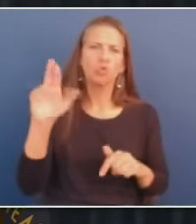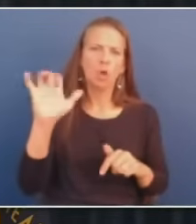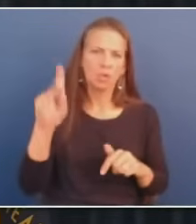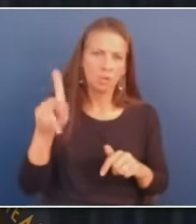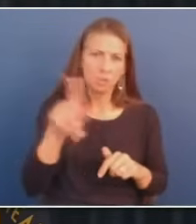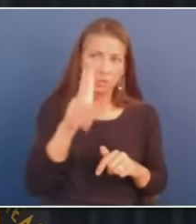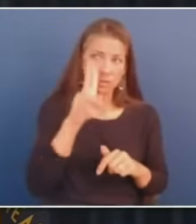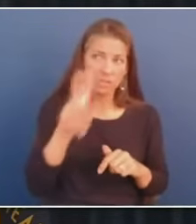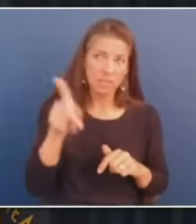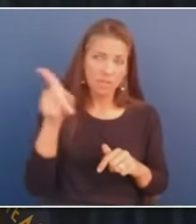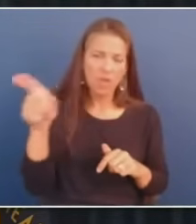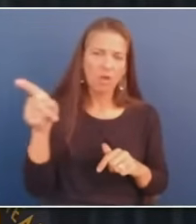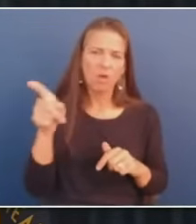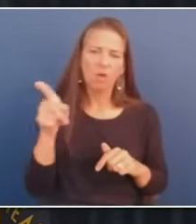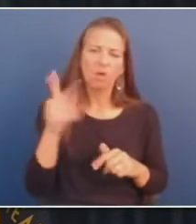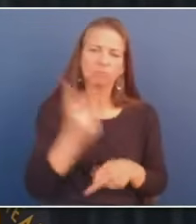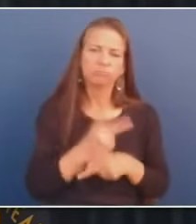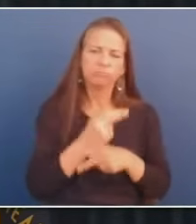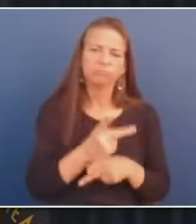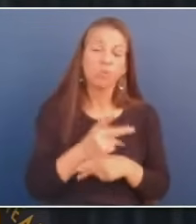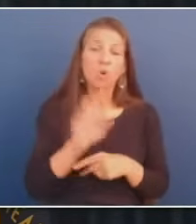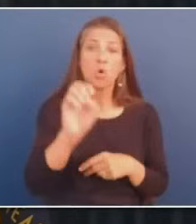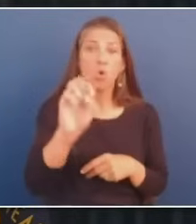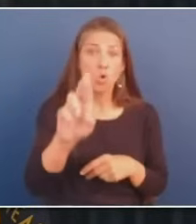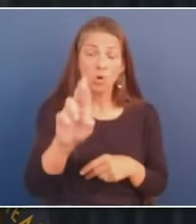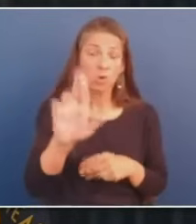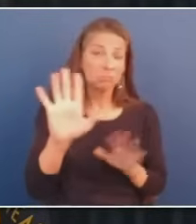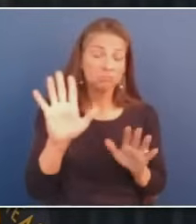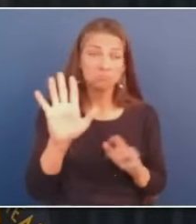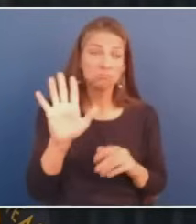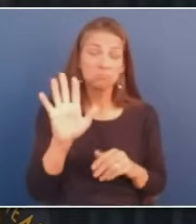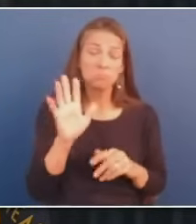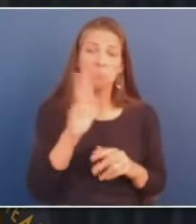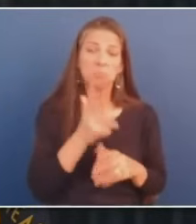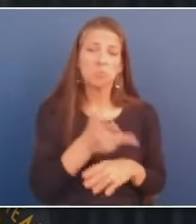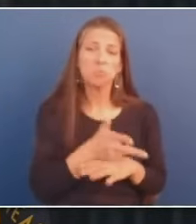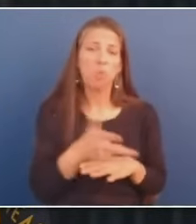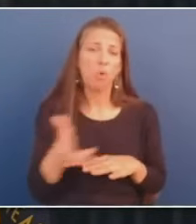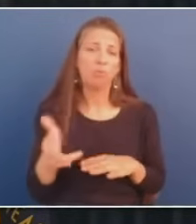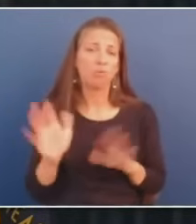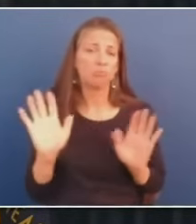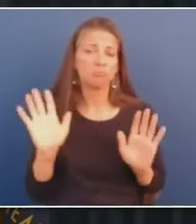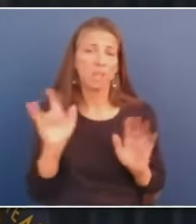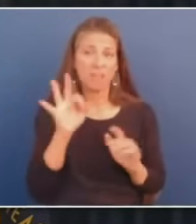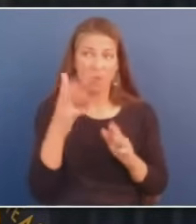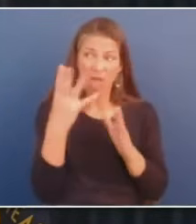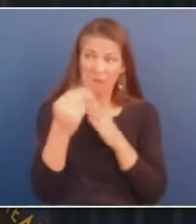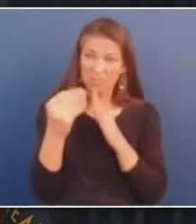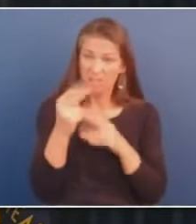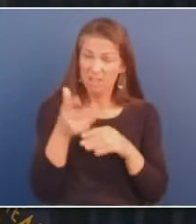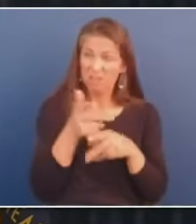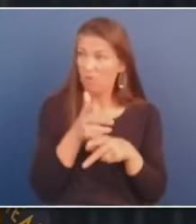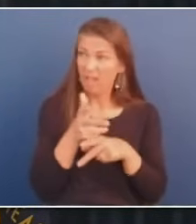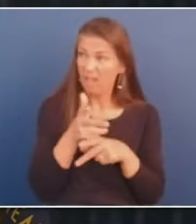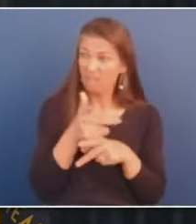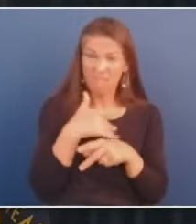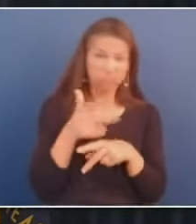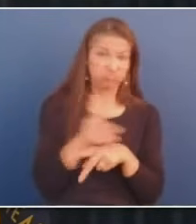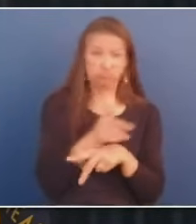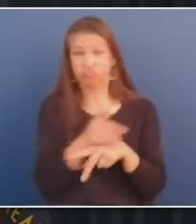roadway. Or even better, just safely pull over if you're out in the weather and you have a high wind event that you're